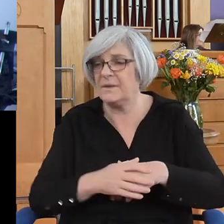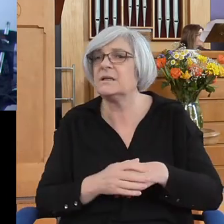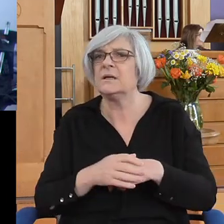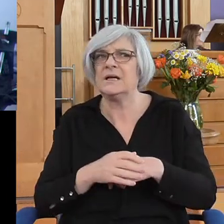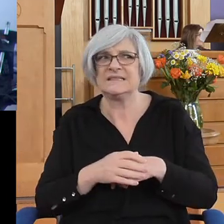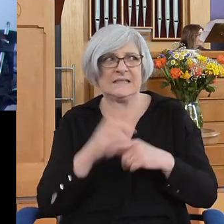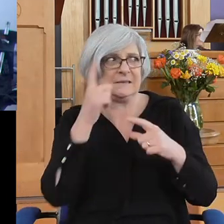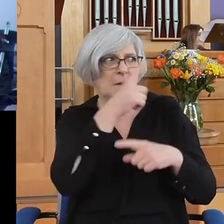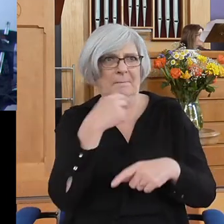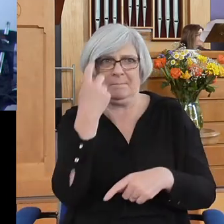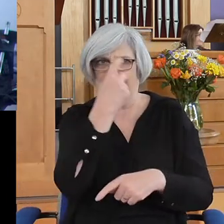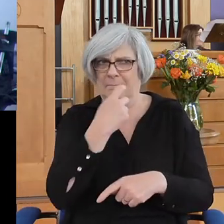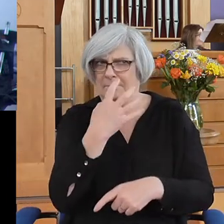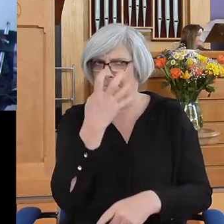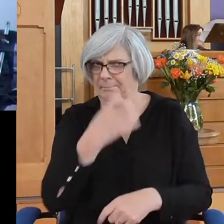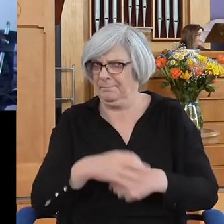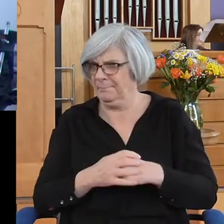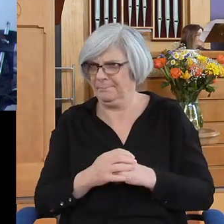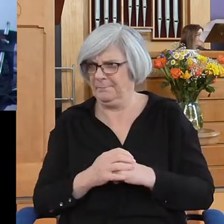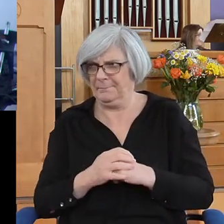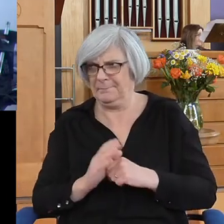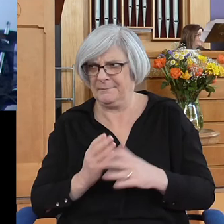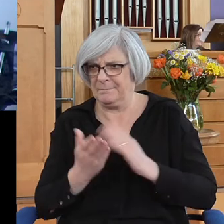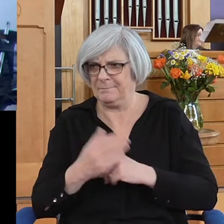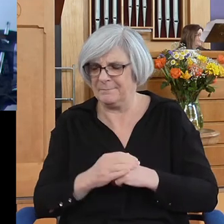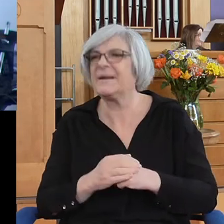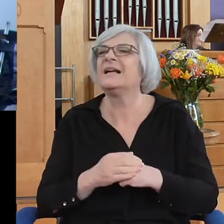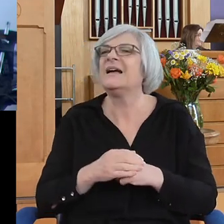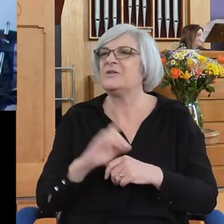face, not allowed to do that.